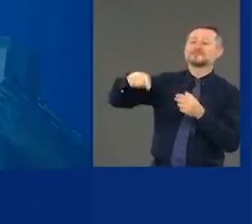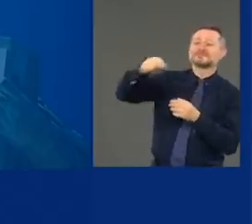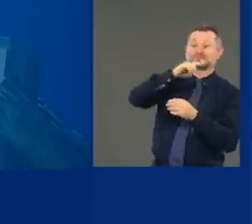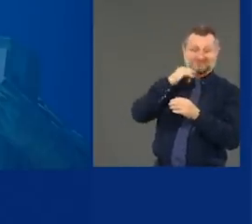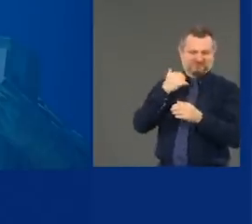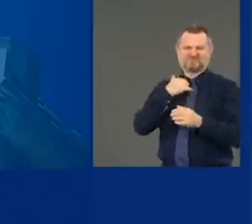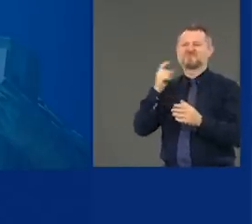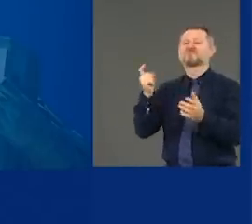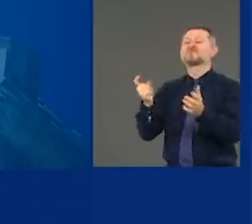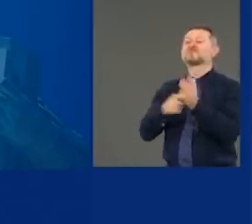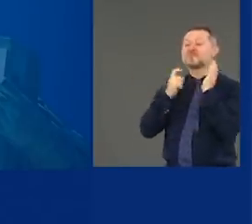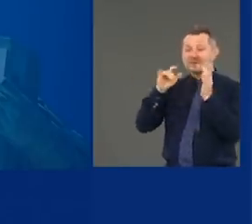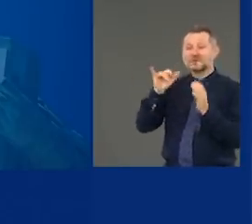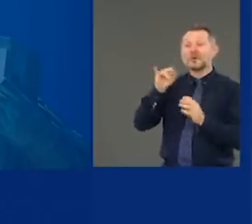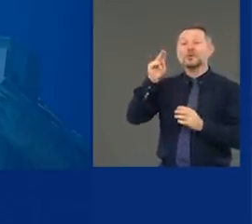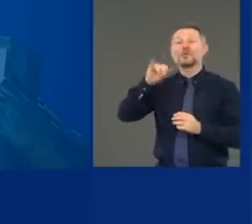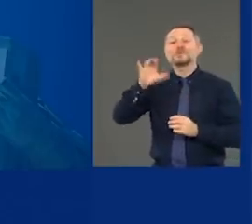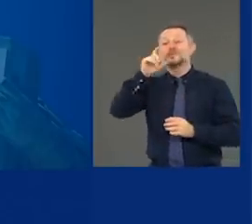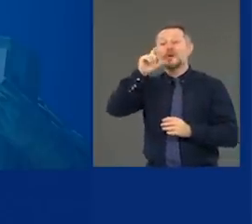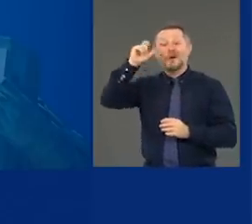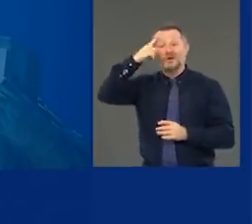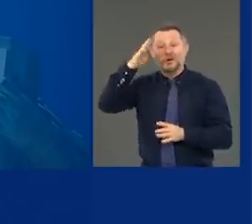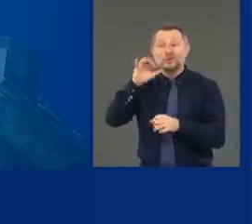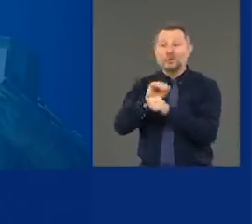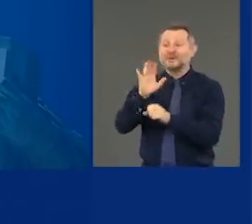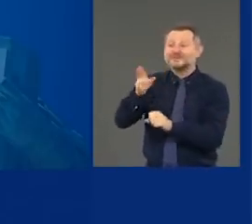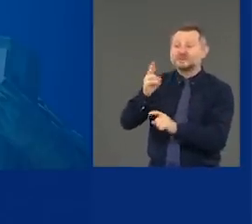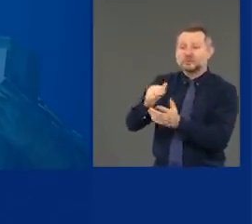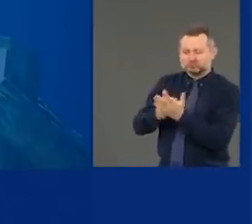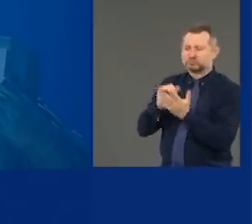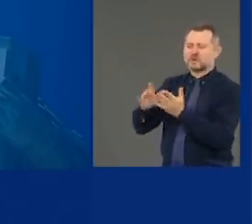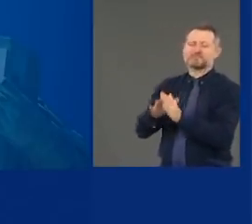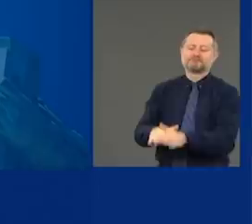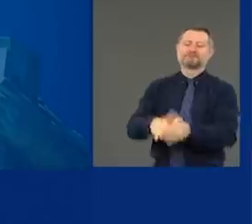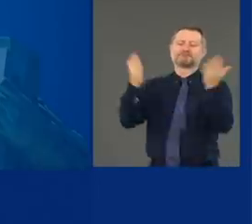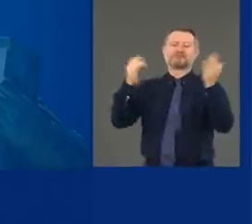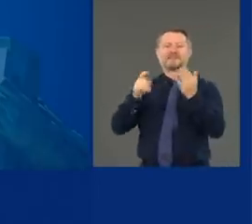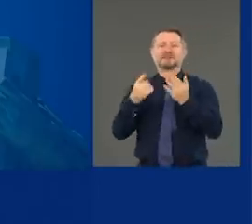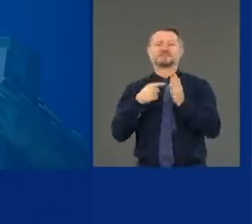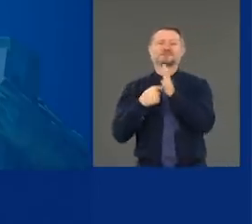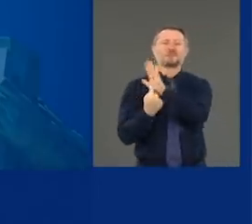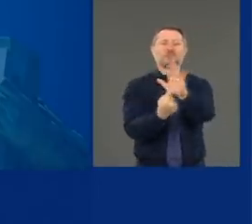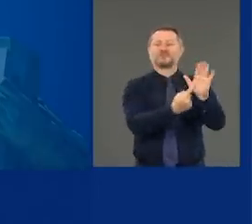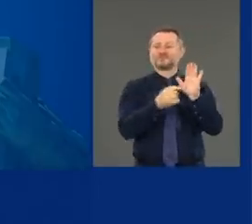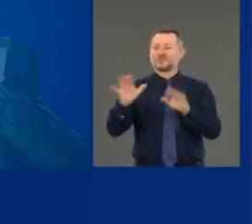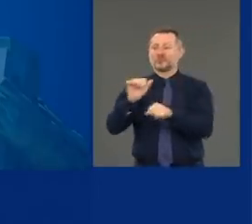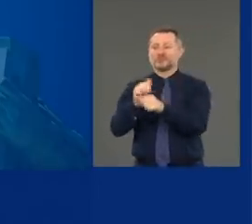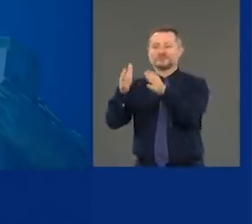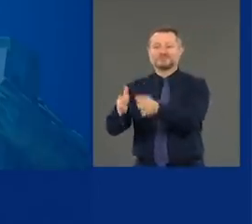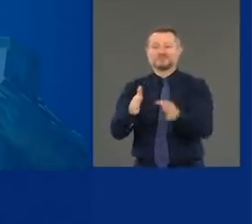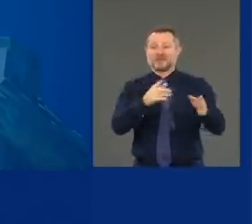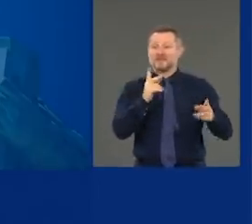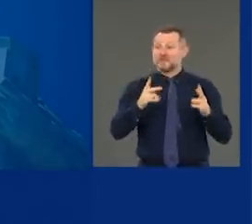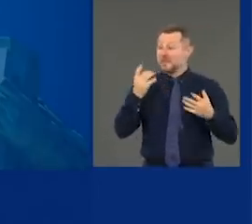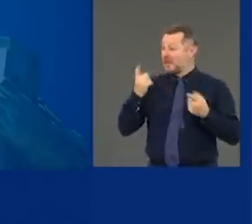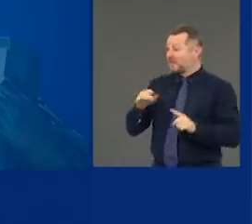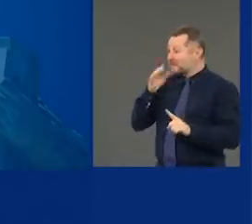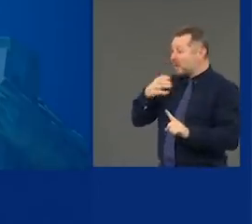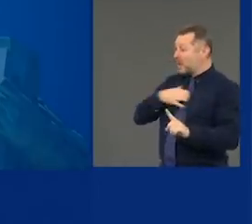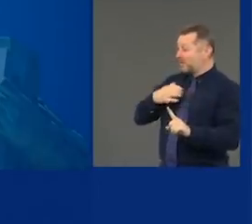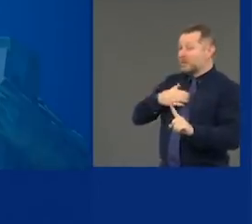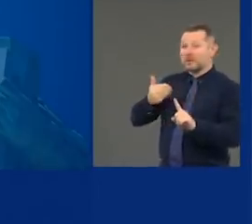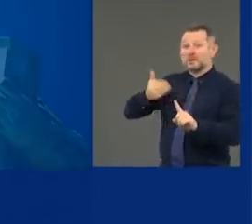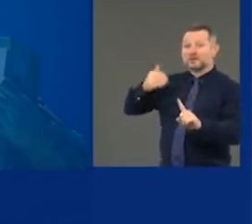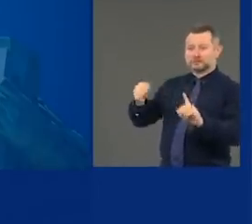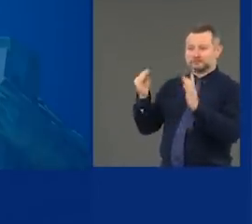City. Their records will be available. And if people made complaints about them, they will be in the record and they will